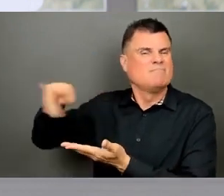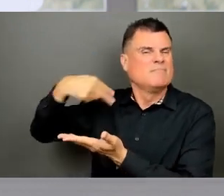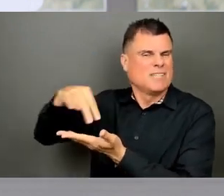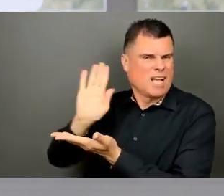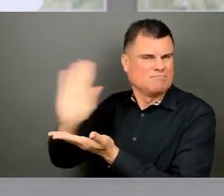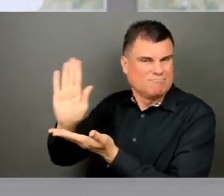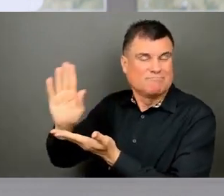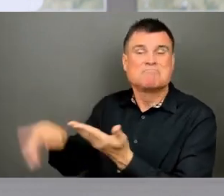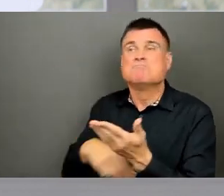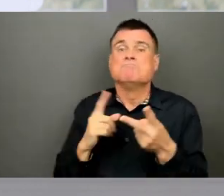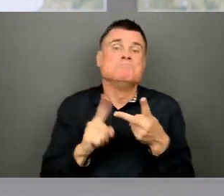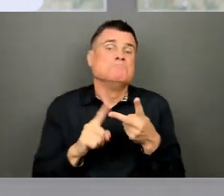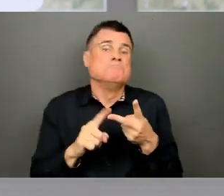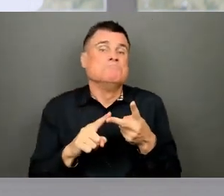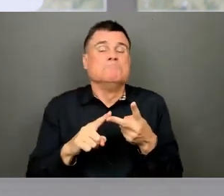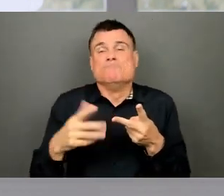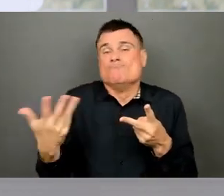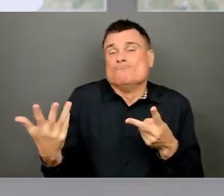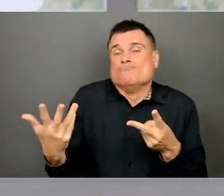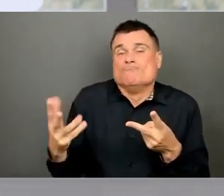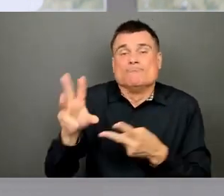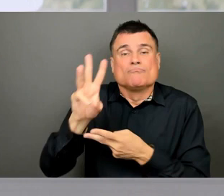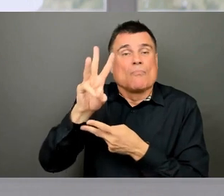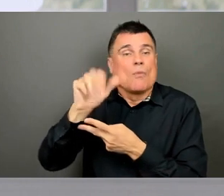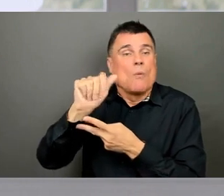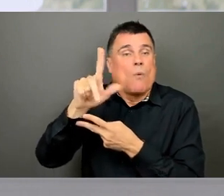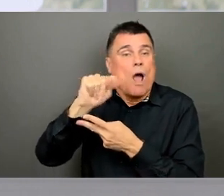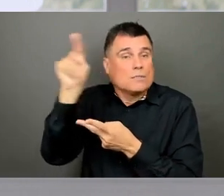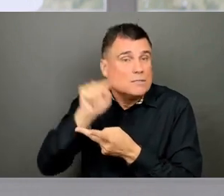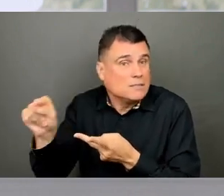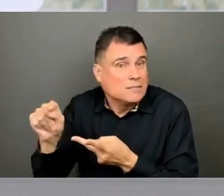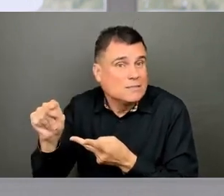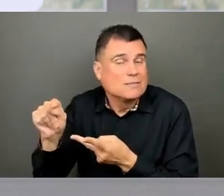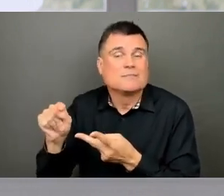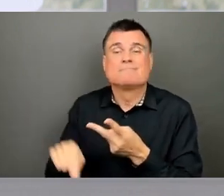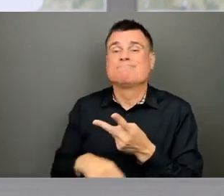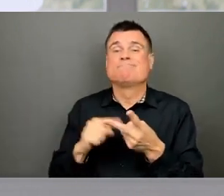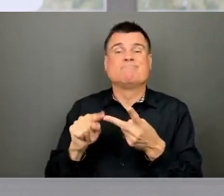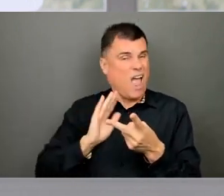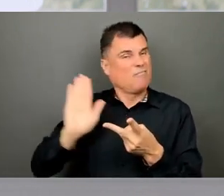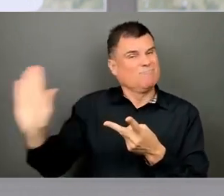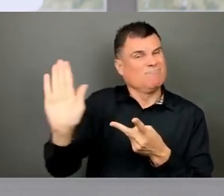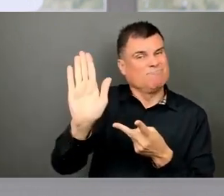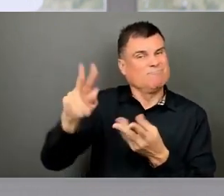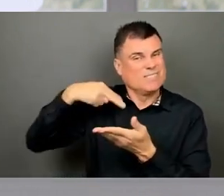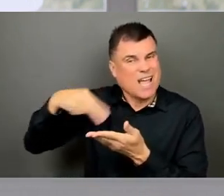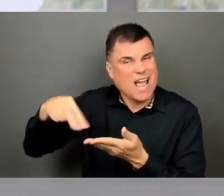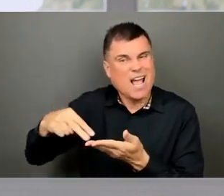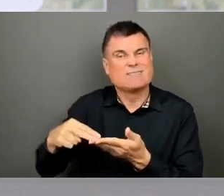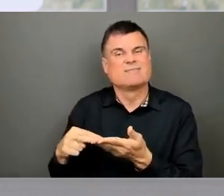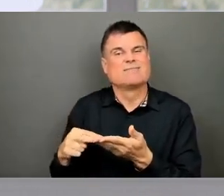was actually derived from the foxtrot and combining the one-step. Later into the waltz, which comes from the phrase valse des temps,